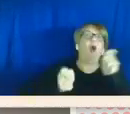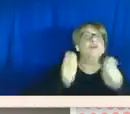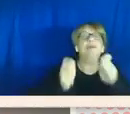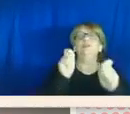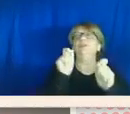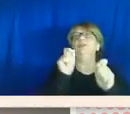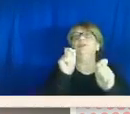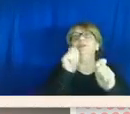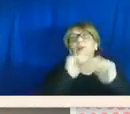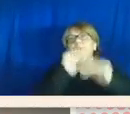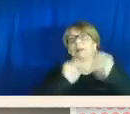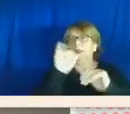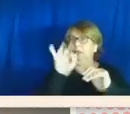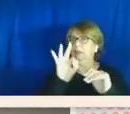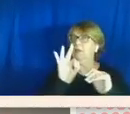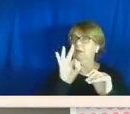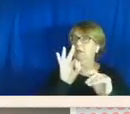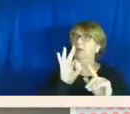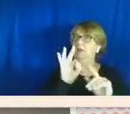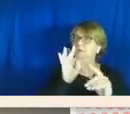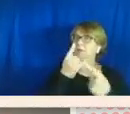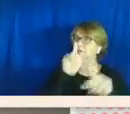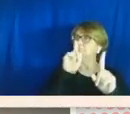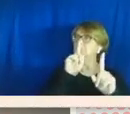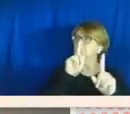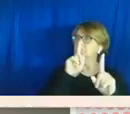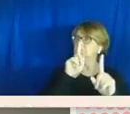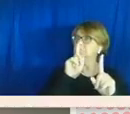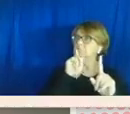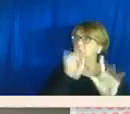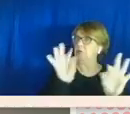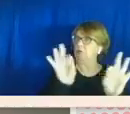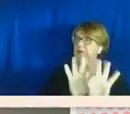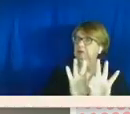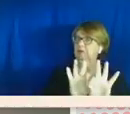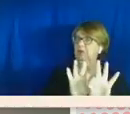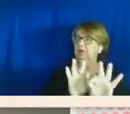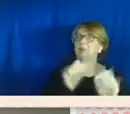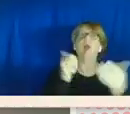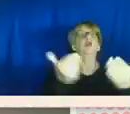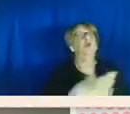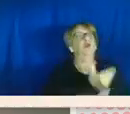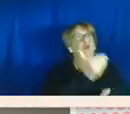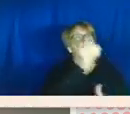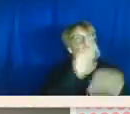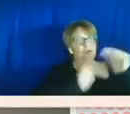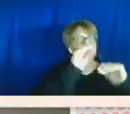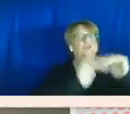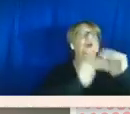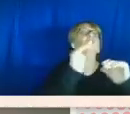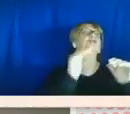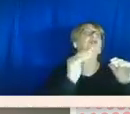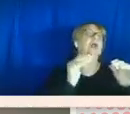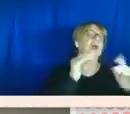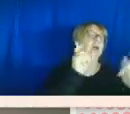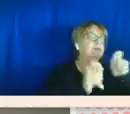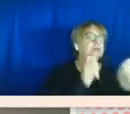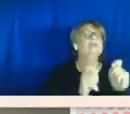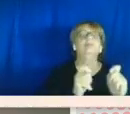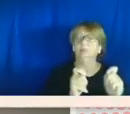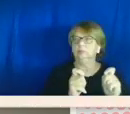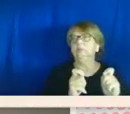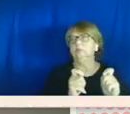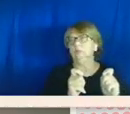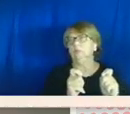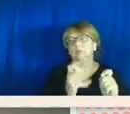effect are significant, and new construction, again, alterations and new, will deal differently